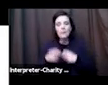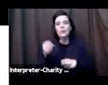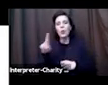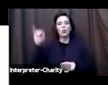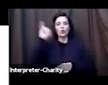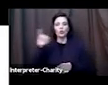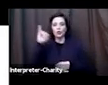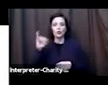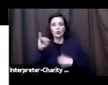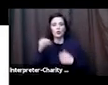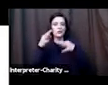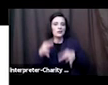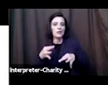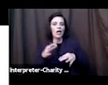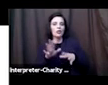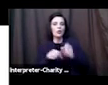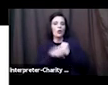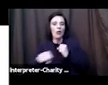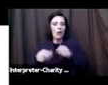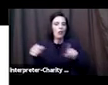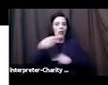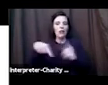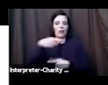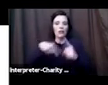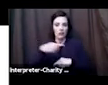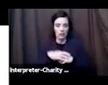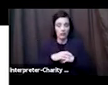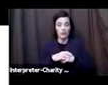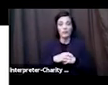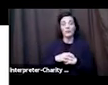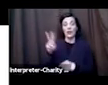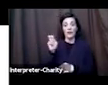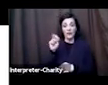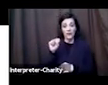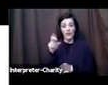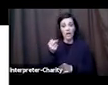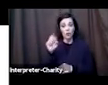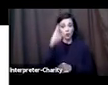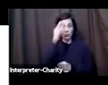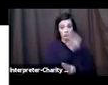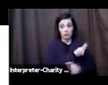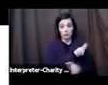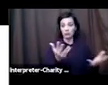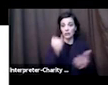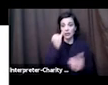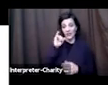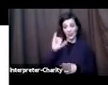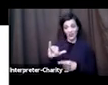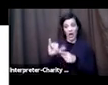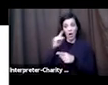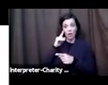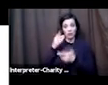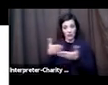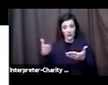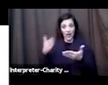people a runaround. The device vendors usually will let you know up front if the device is going to be approved, if there's going to